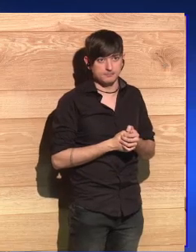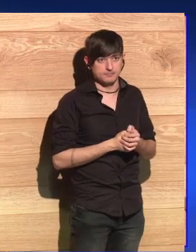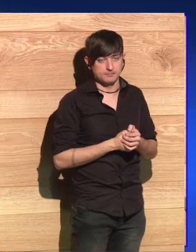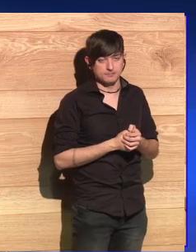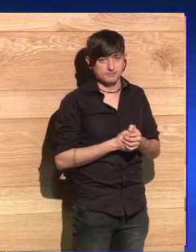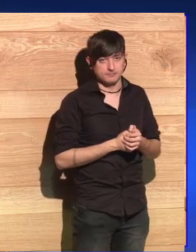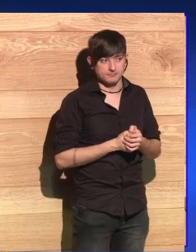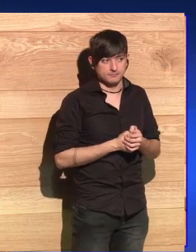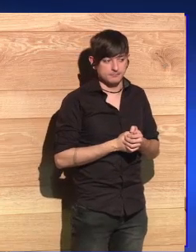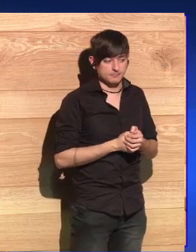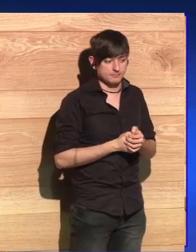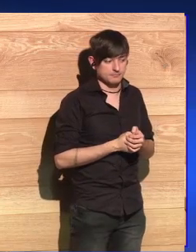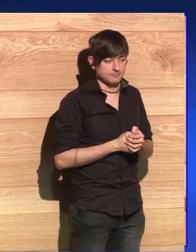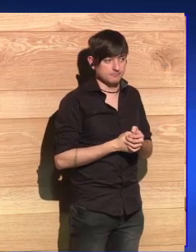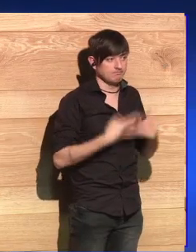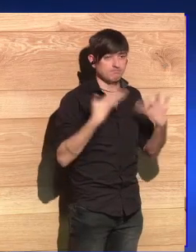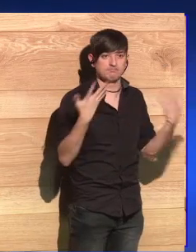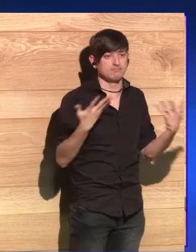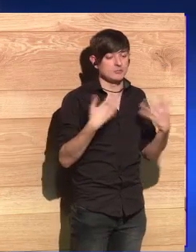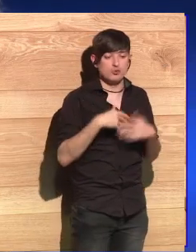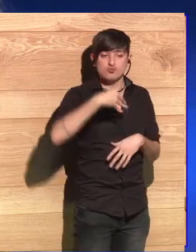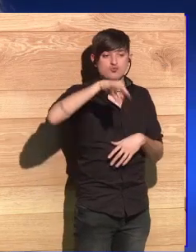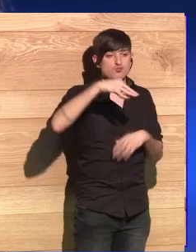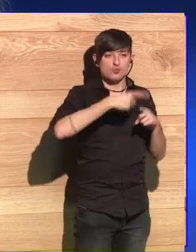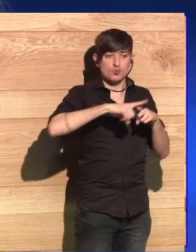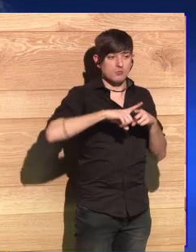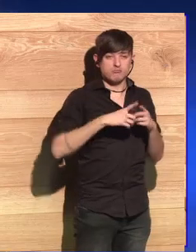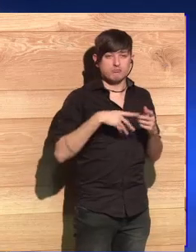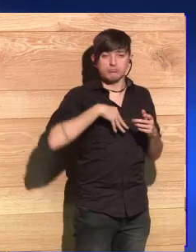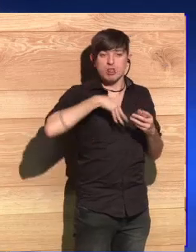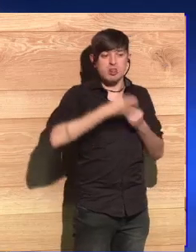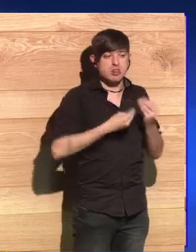when the only thing you can do to survive is to sell drugs,